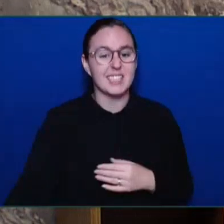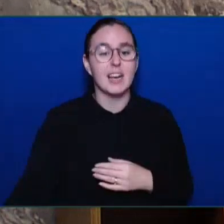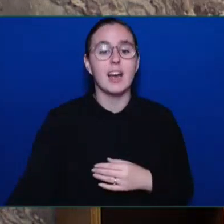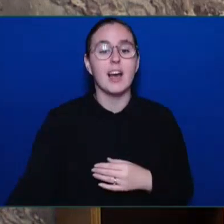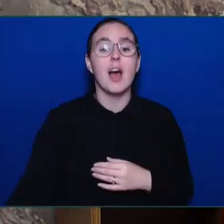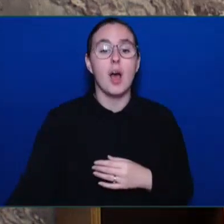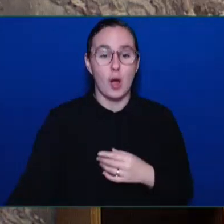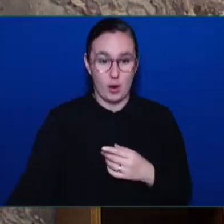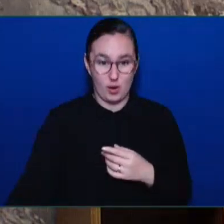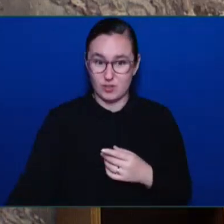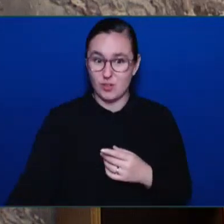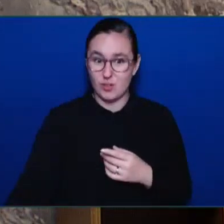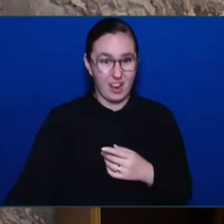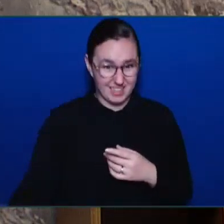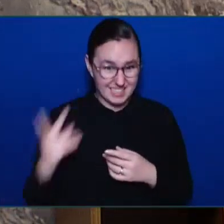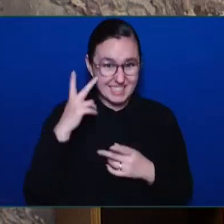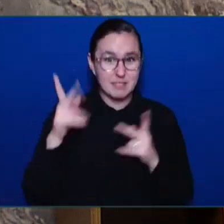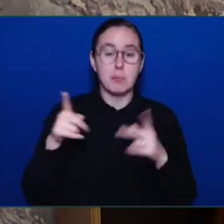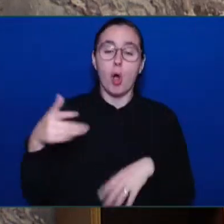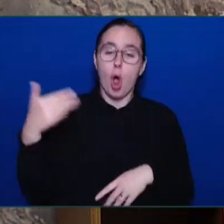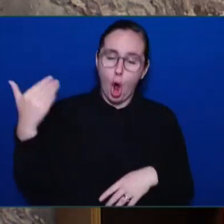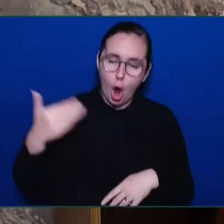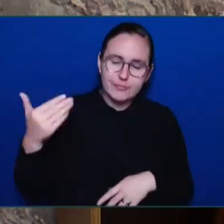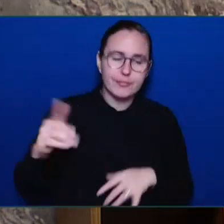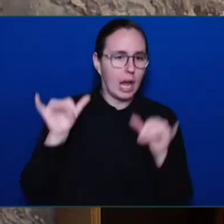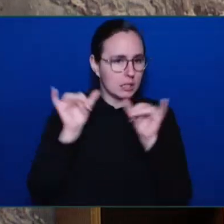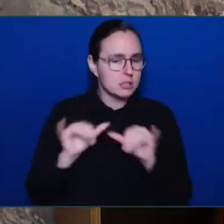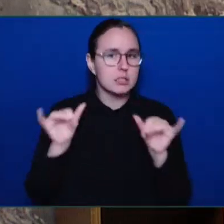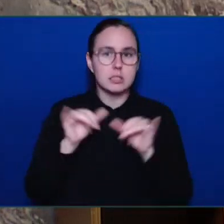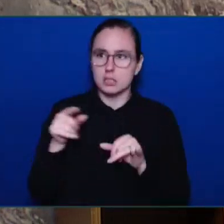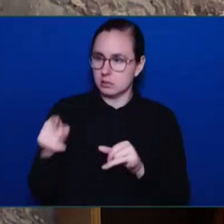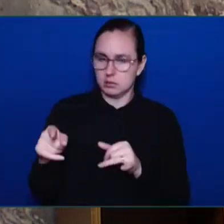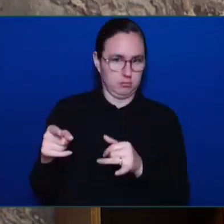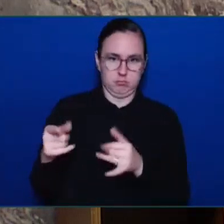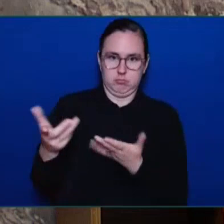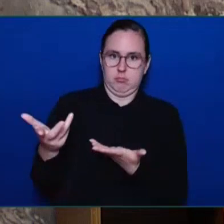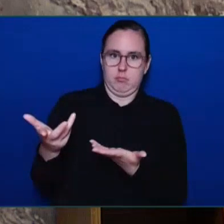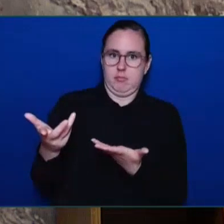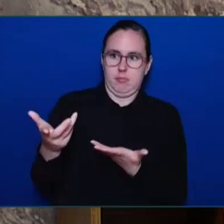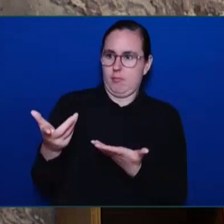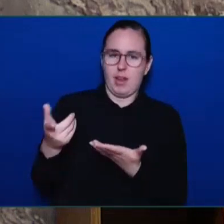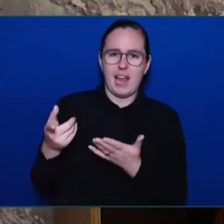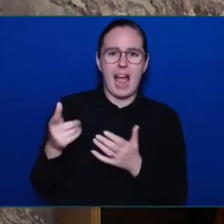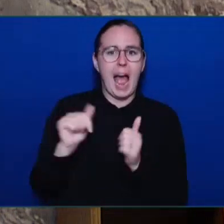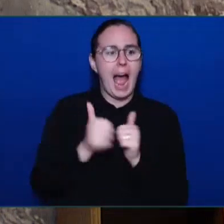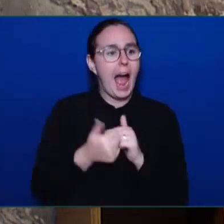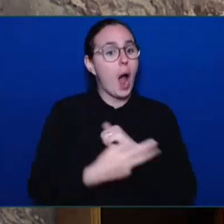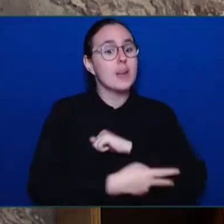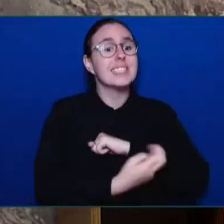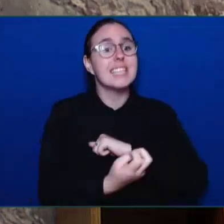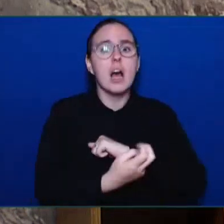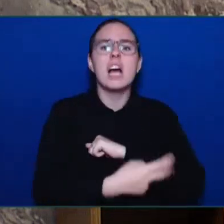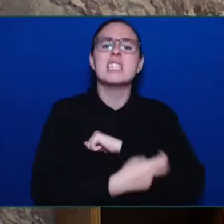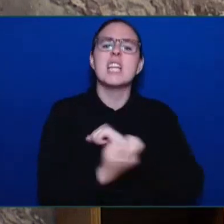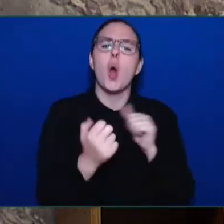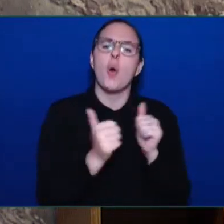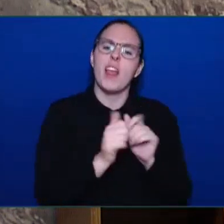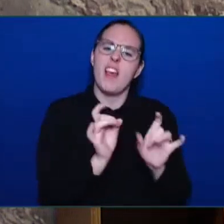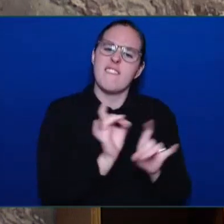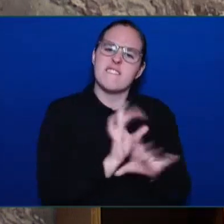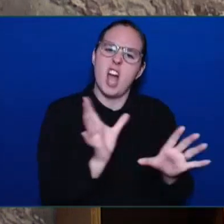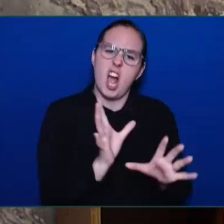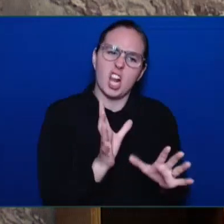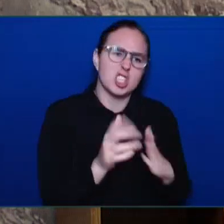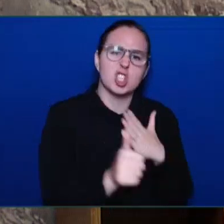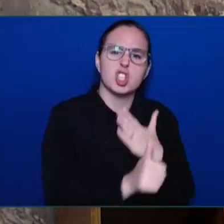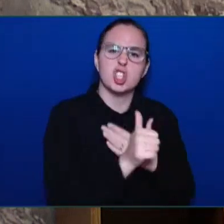using violence to commit their crimes. Business owners are frustrated by the financial losses and by the danger employees face for merely